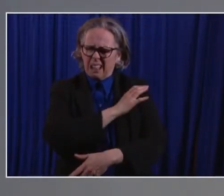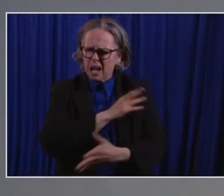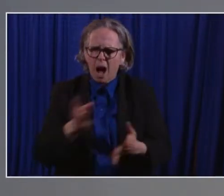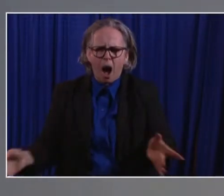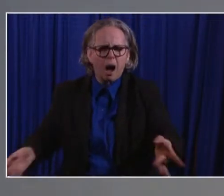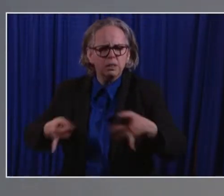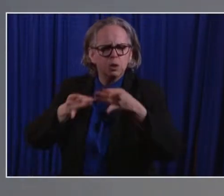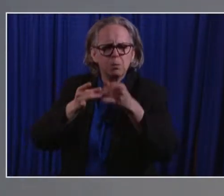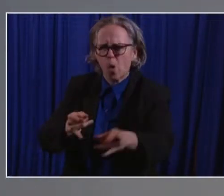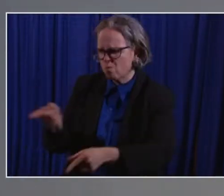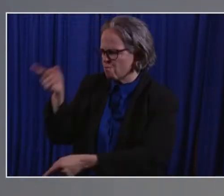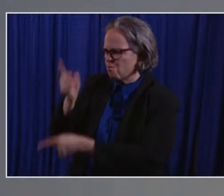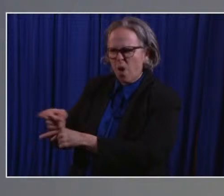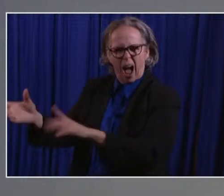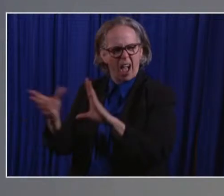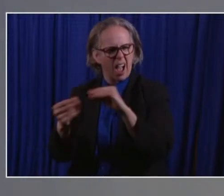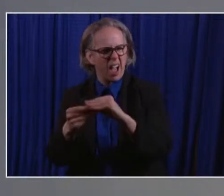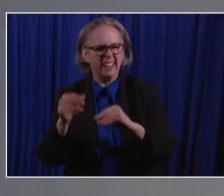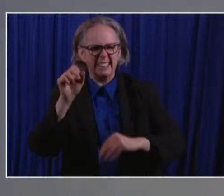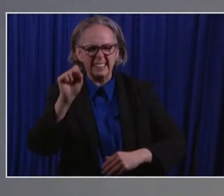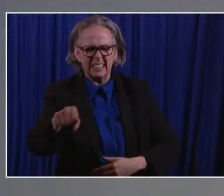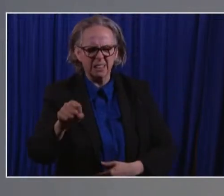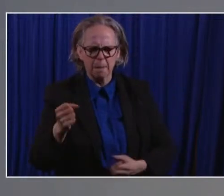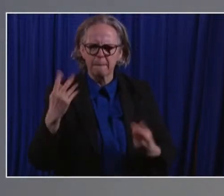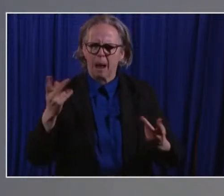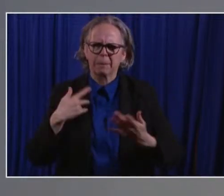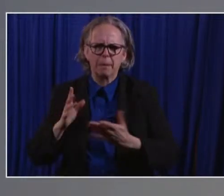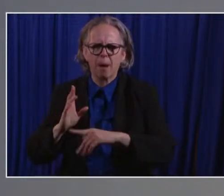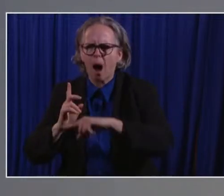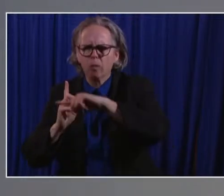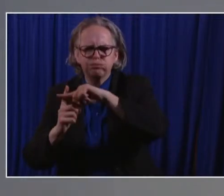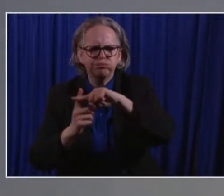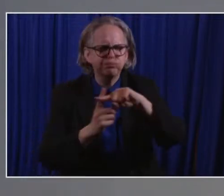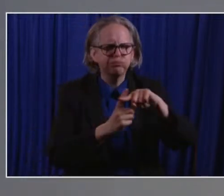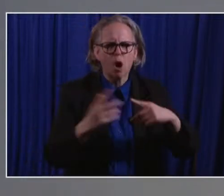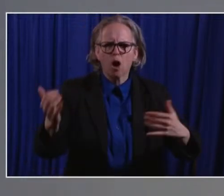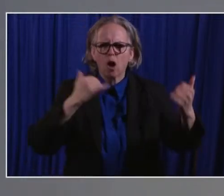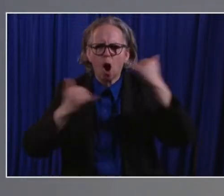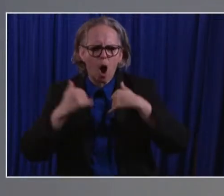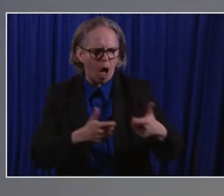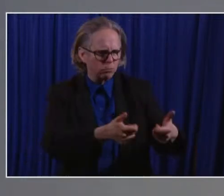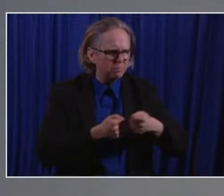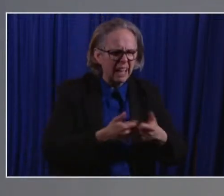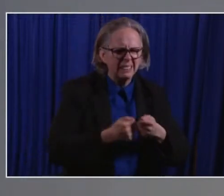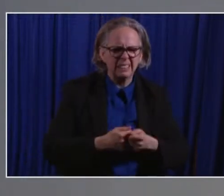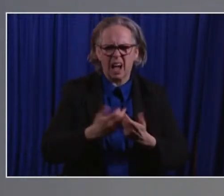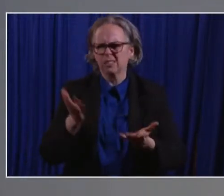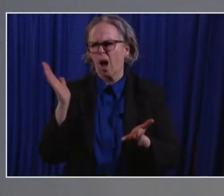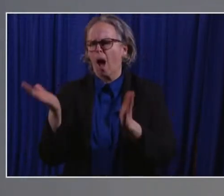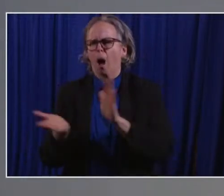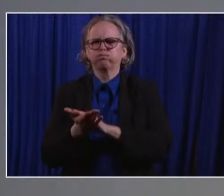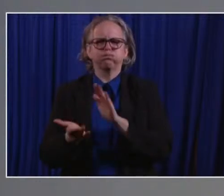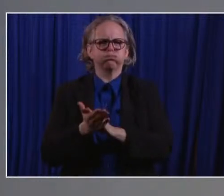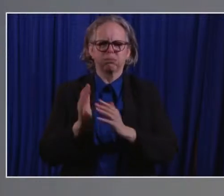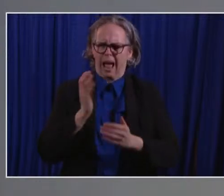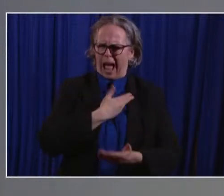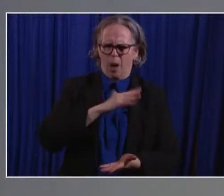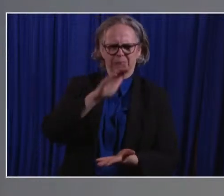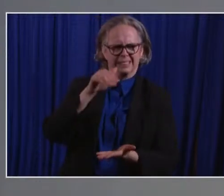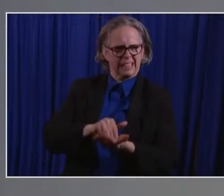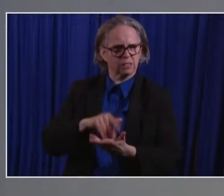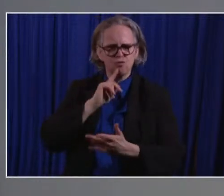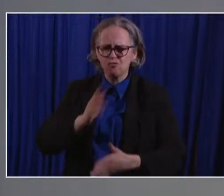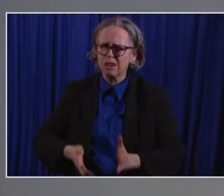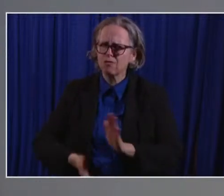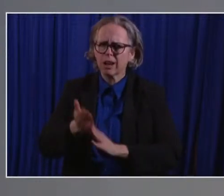emails, calls, other communications I've received praising this operation, not only for how well it's been run, but for the